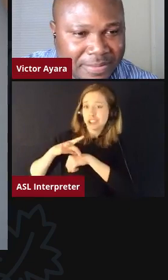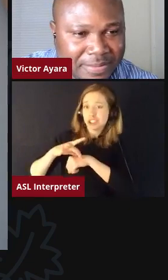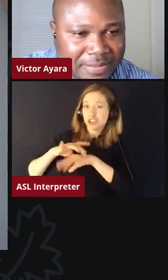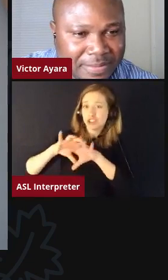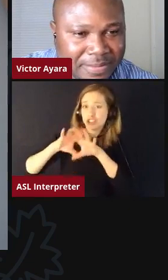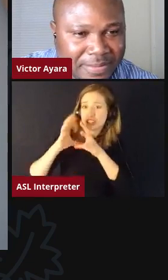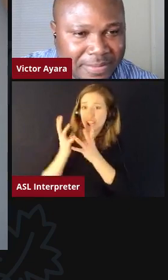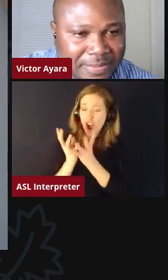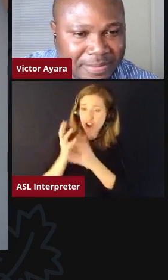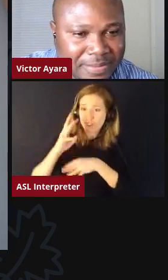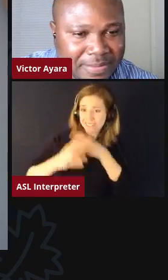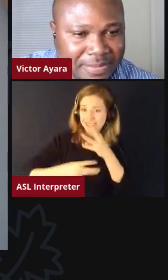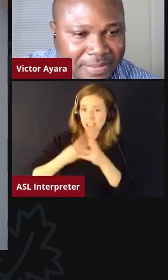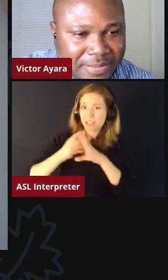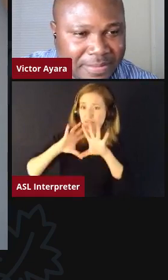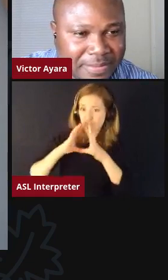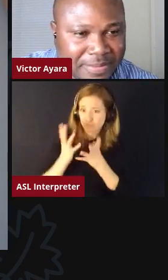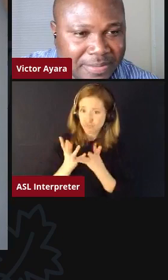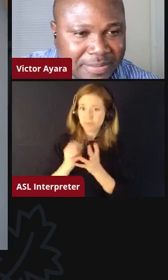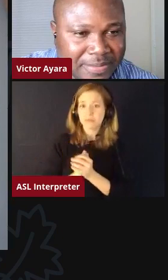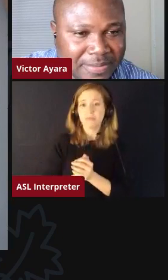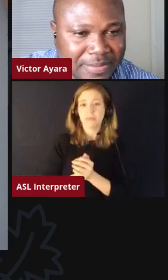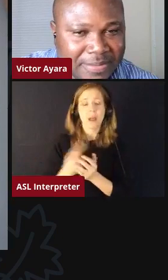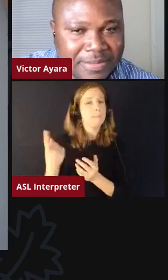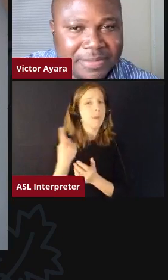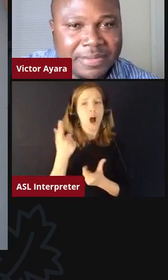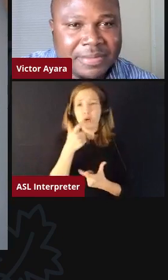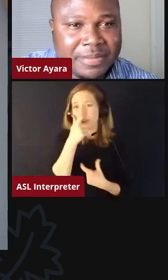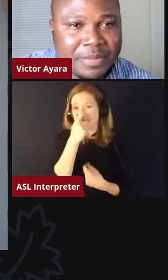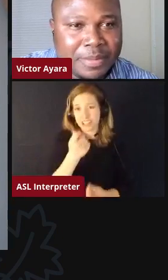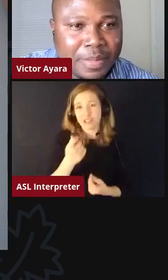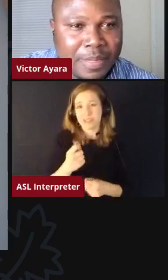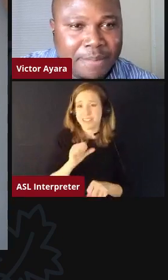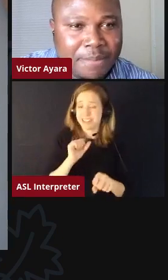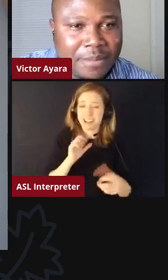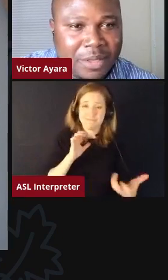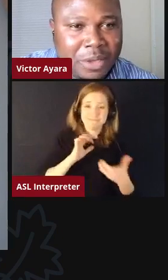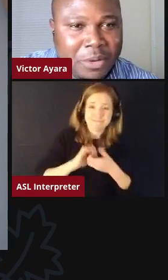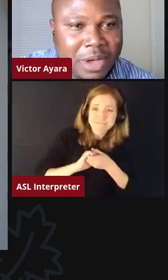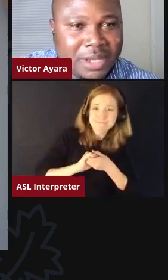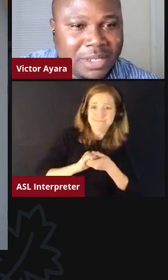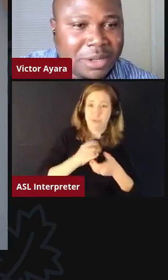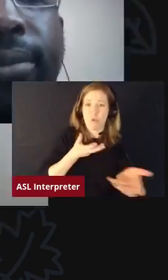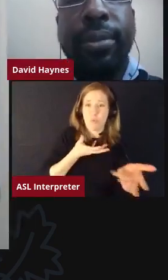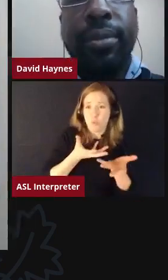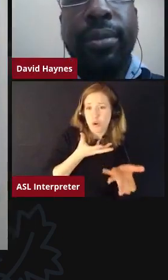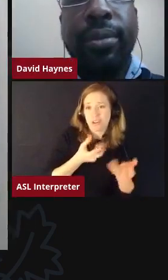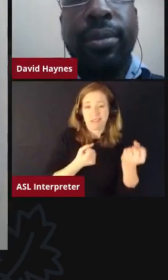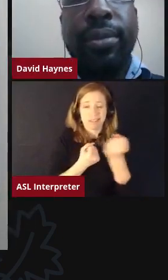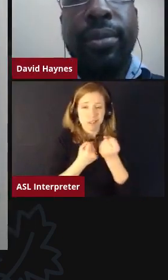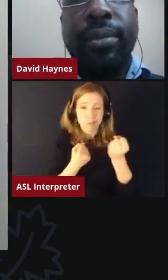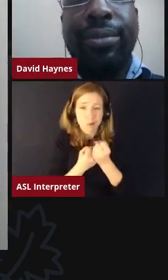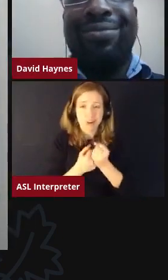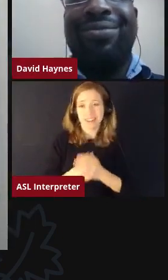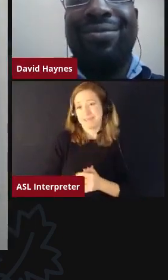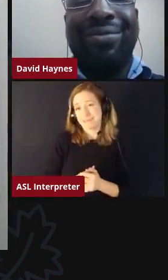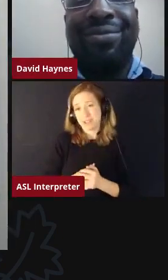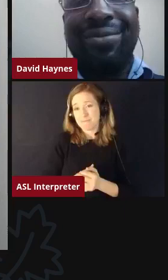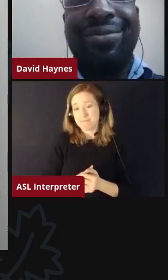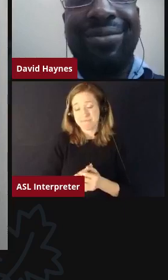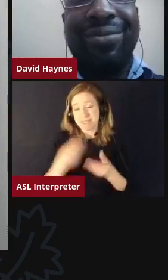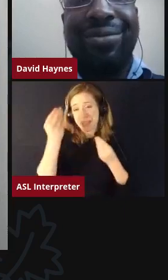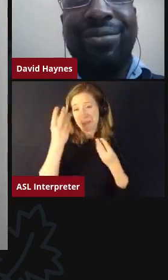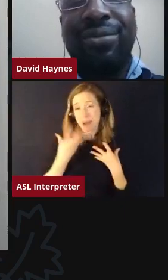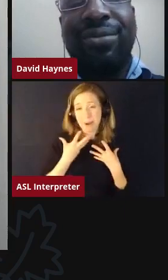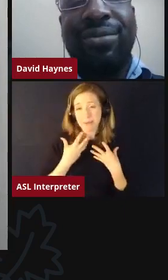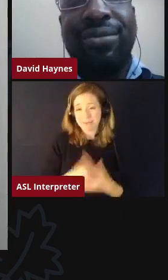folks if that's something that you're interested in. So that's fine. You are so gracious. You are so